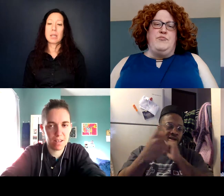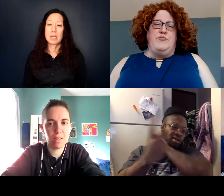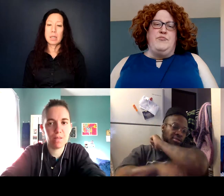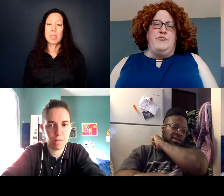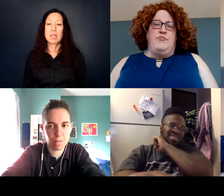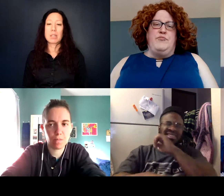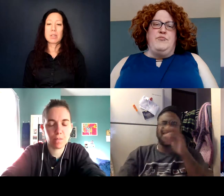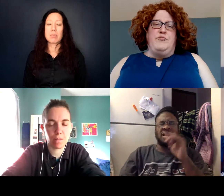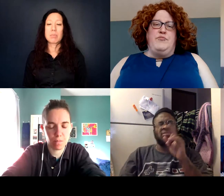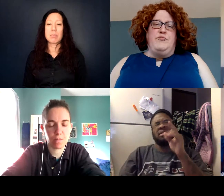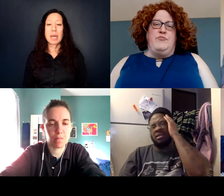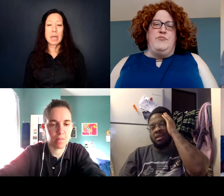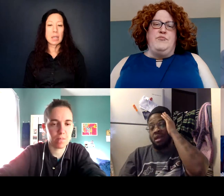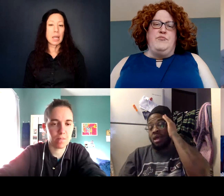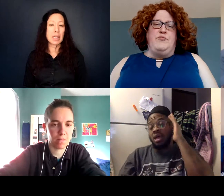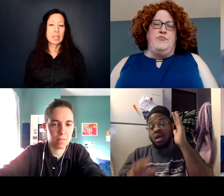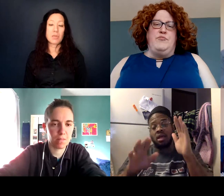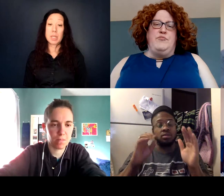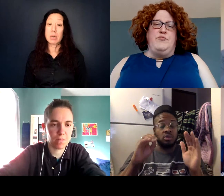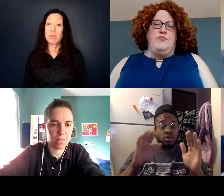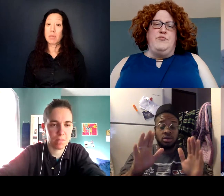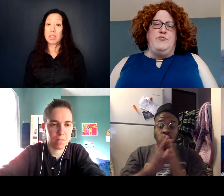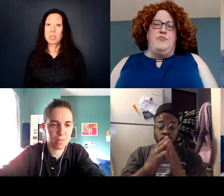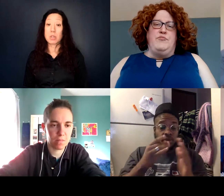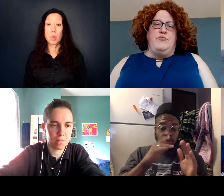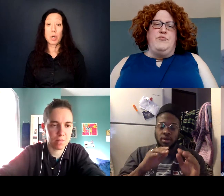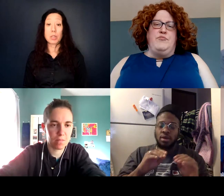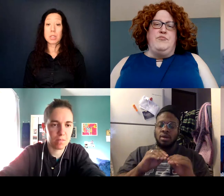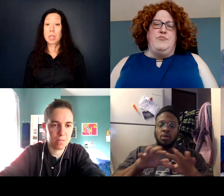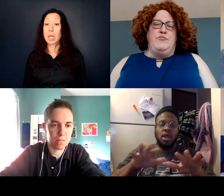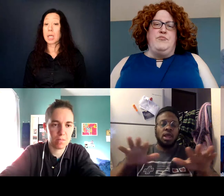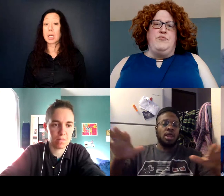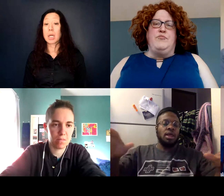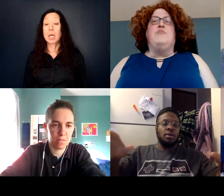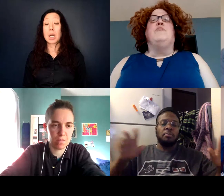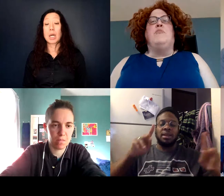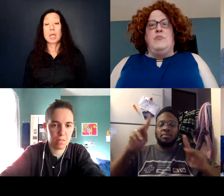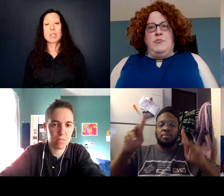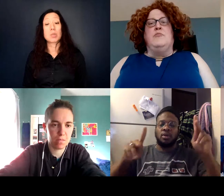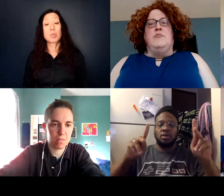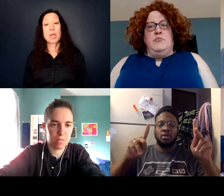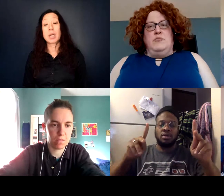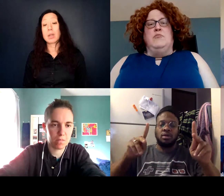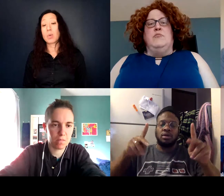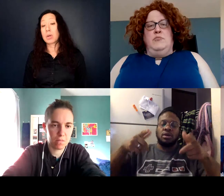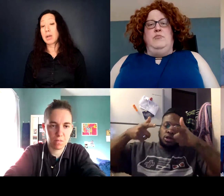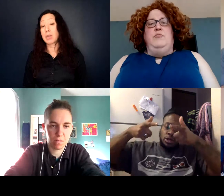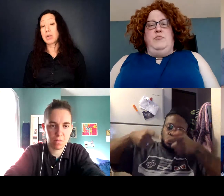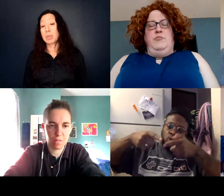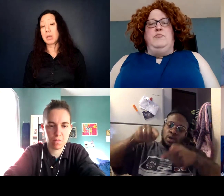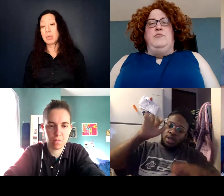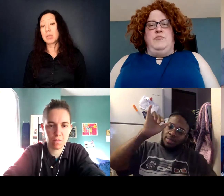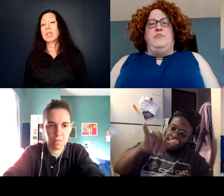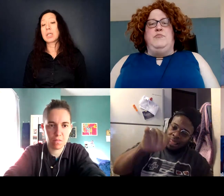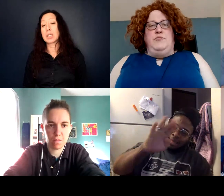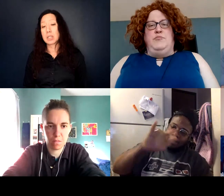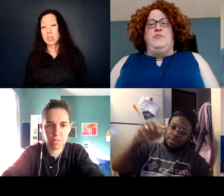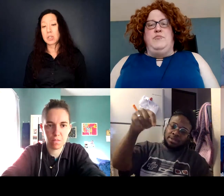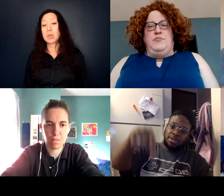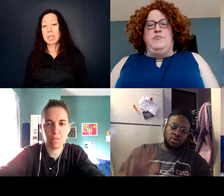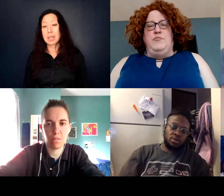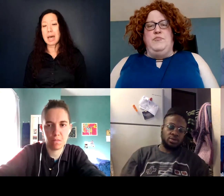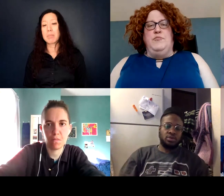kids being penalized for being involved in sports. Like, just spread the word out there to